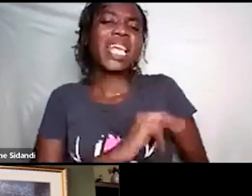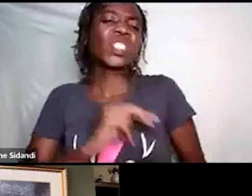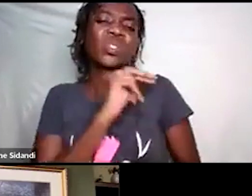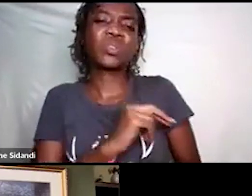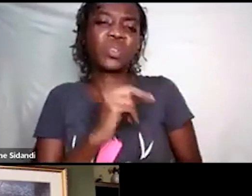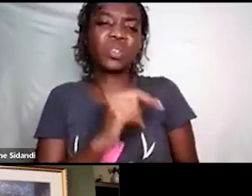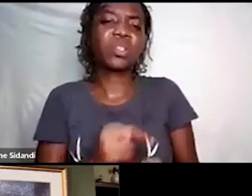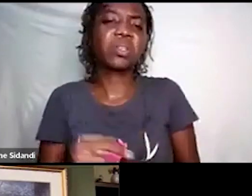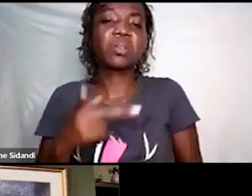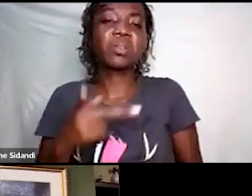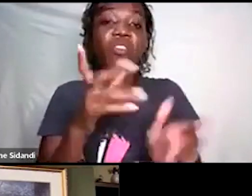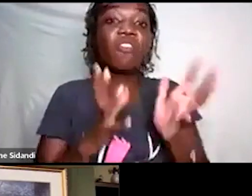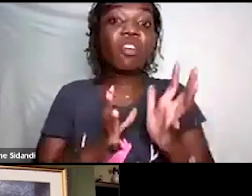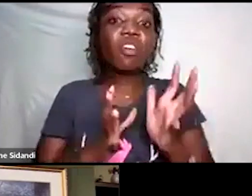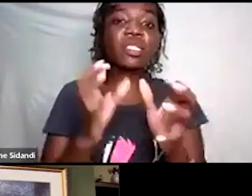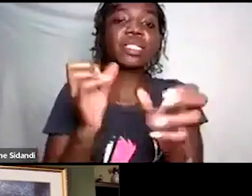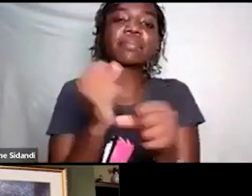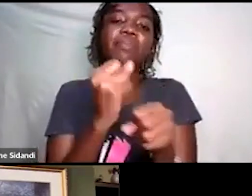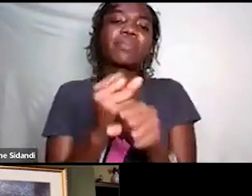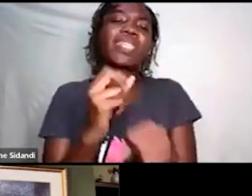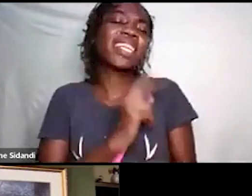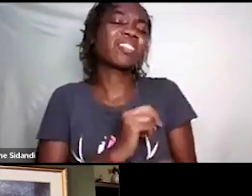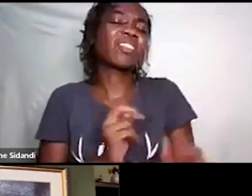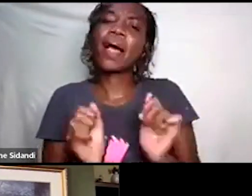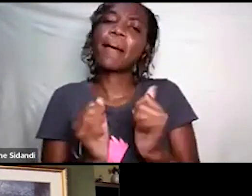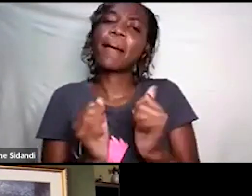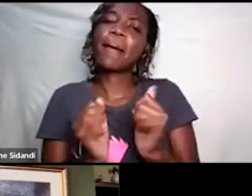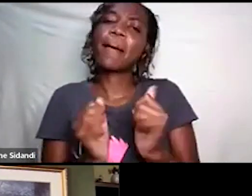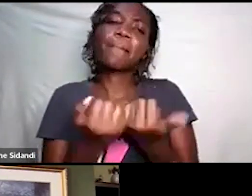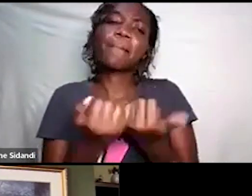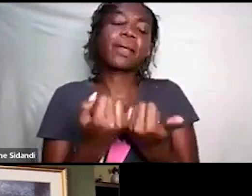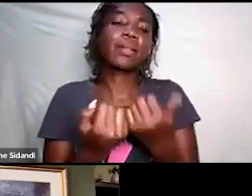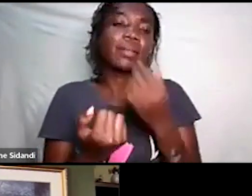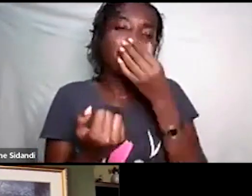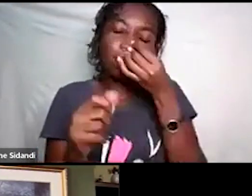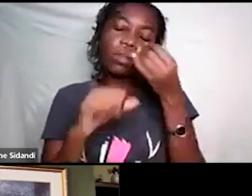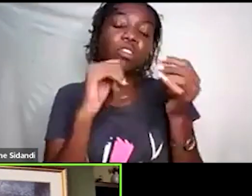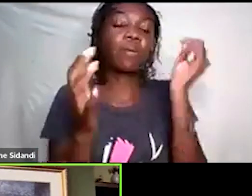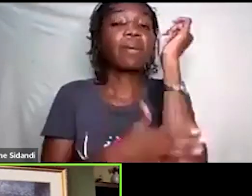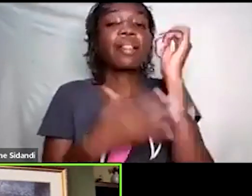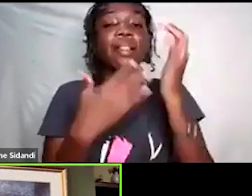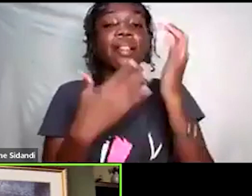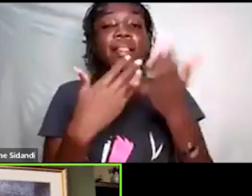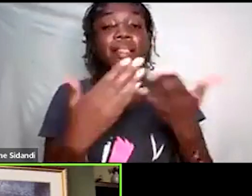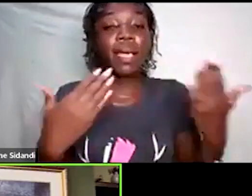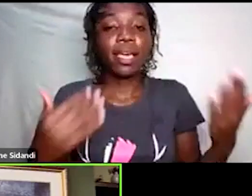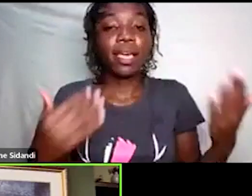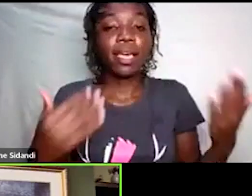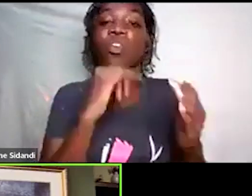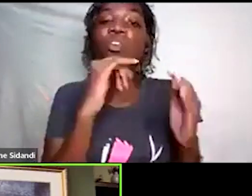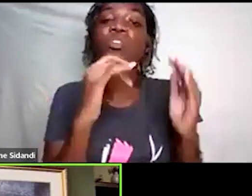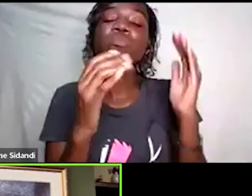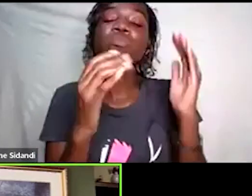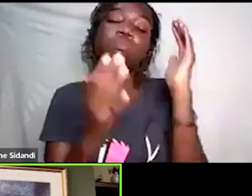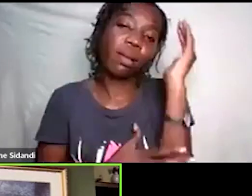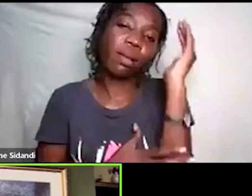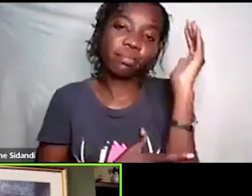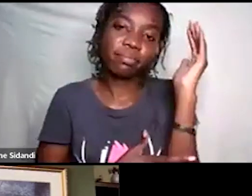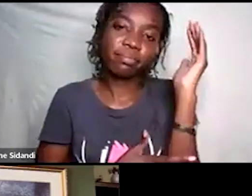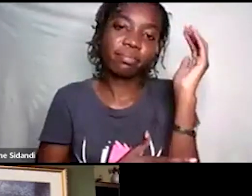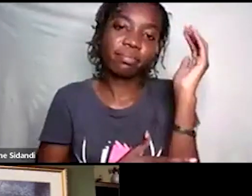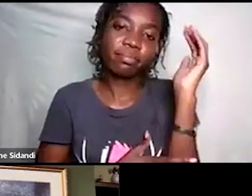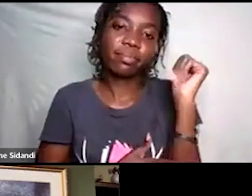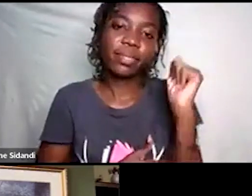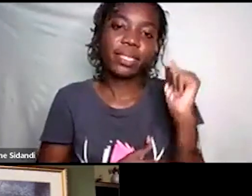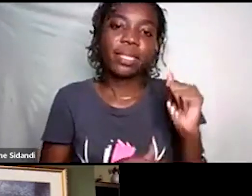natural occurrence. It's not a bad thing, you guys. It's not a bad thing. Yeah. Yeah. Frank, you wanted to say something? You can